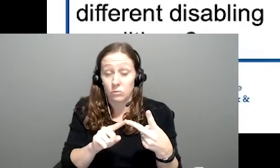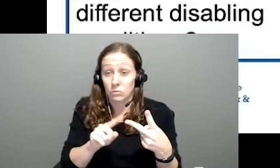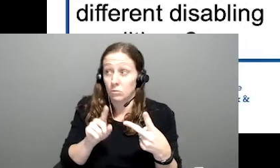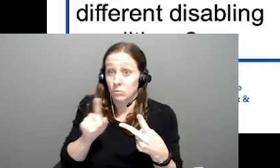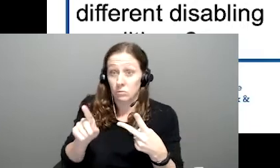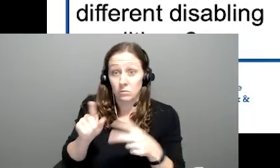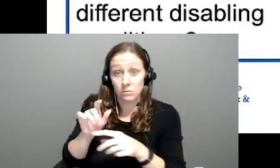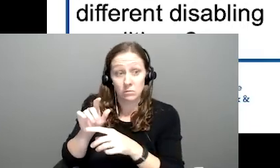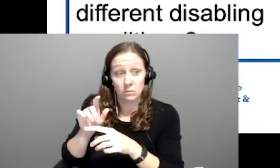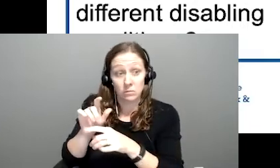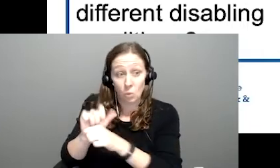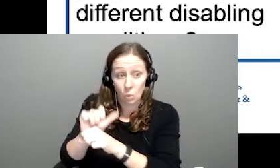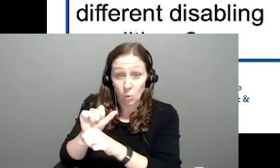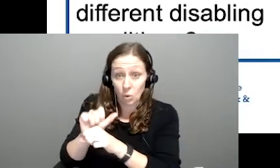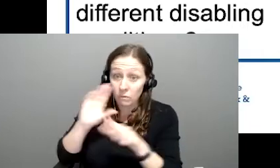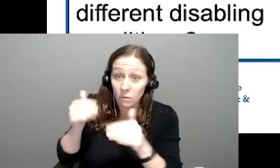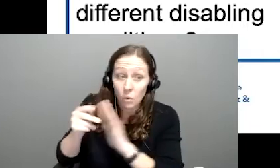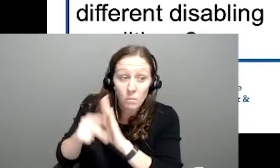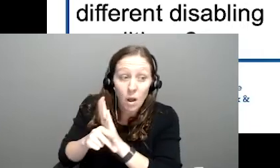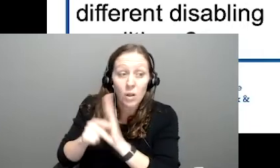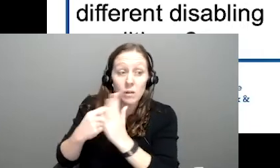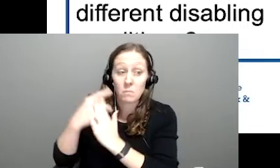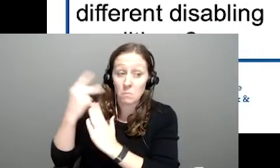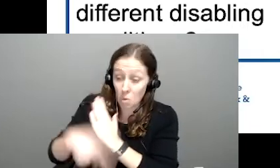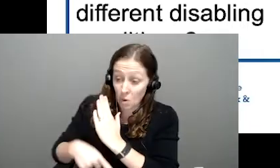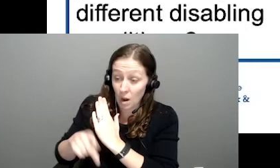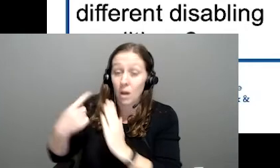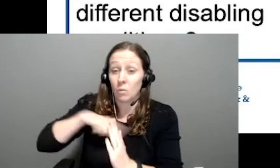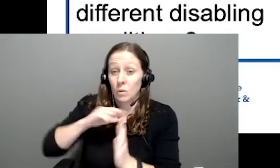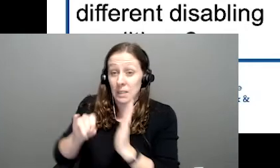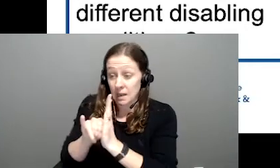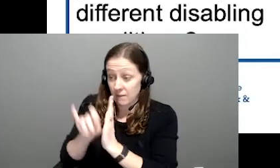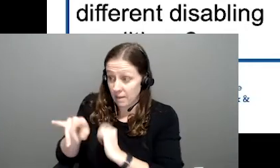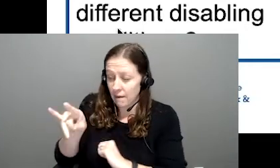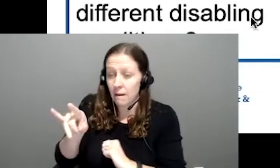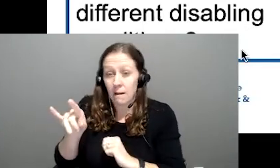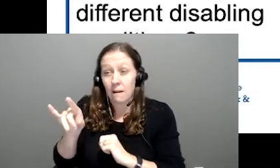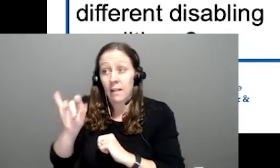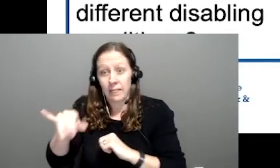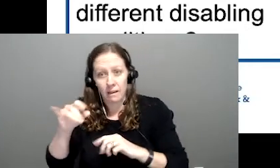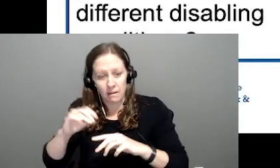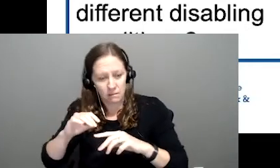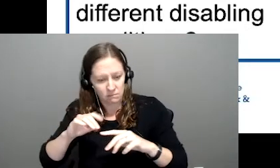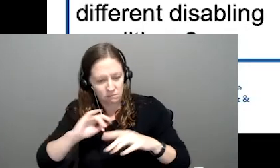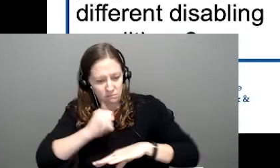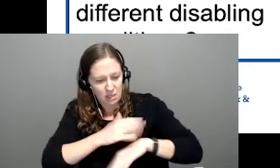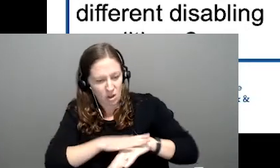work-focused policies and programs that we did identify vary for people living with different disabling health conditions? And